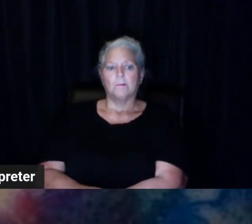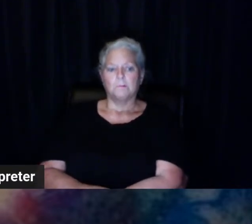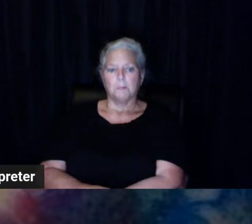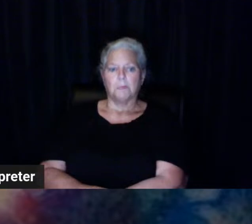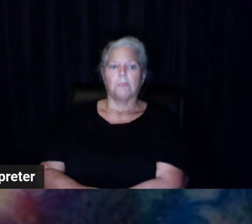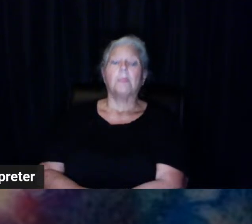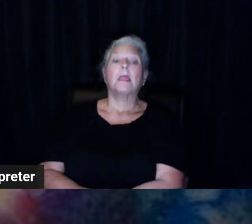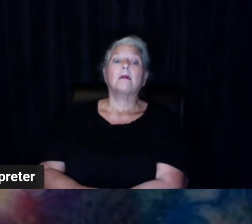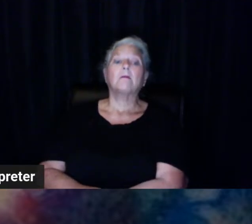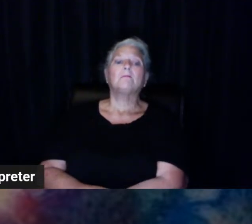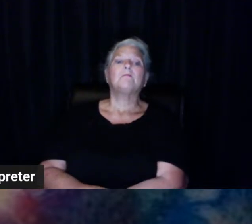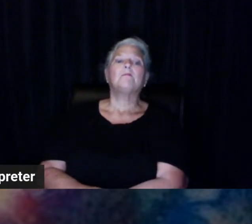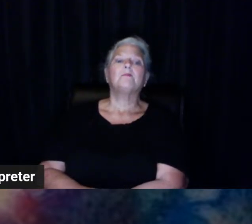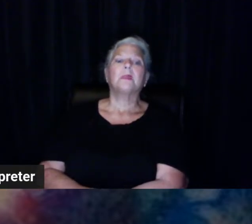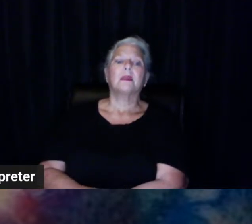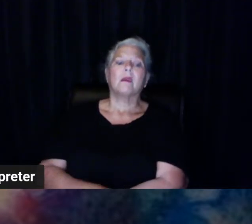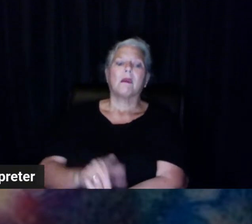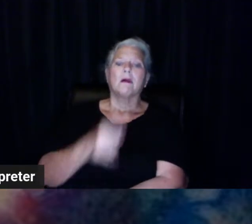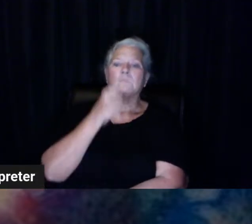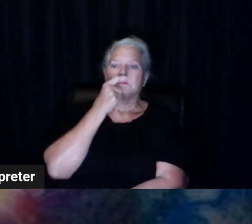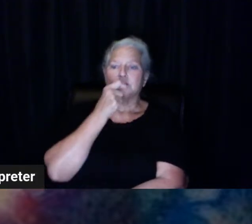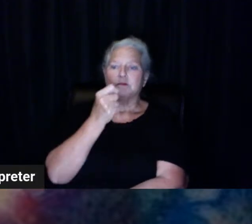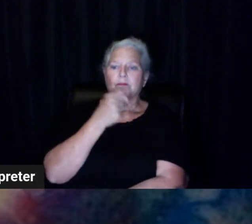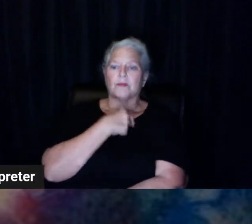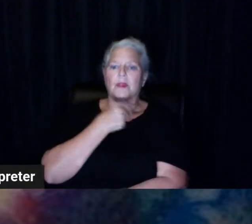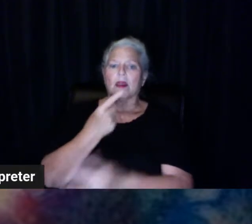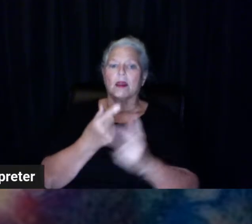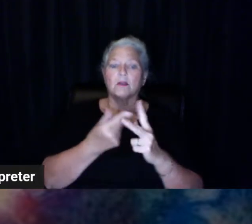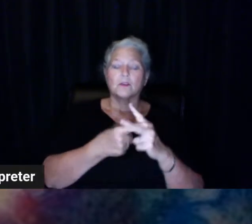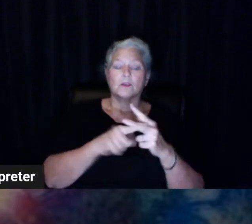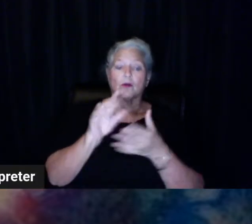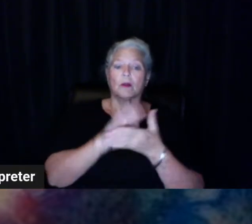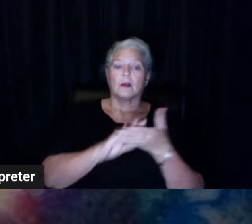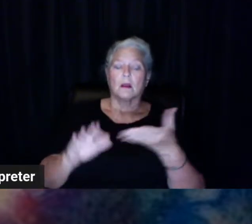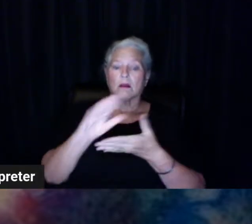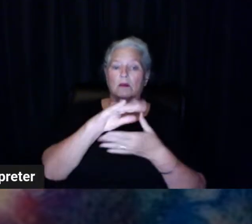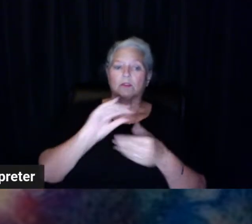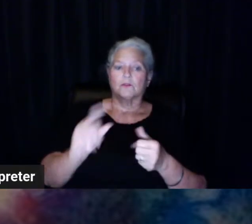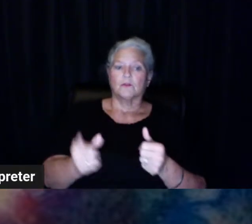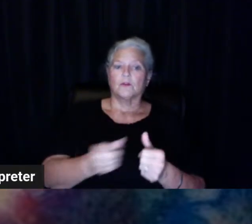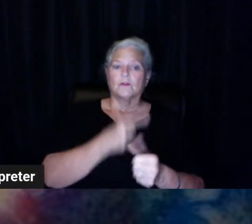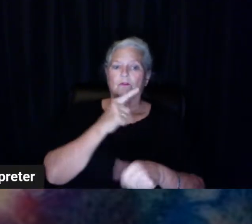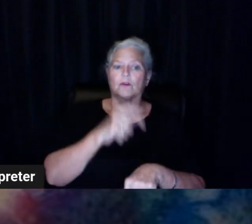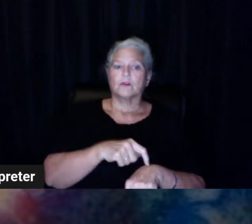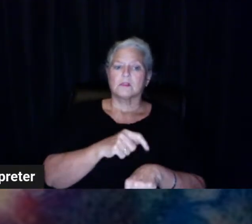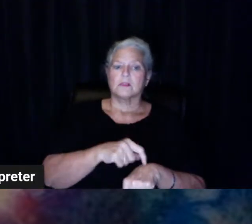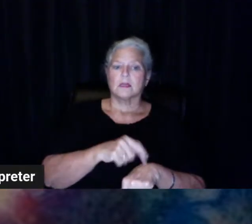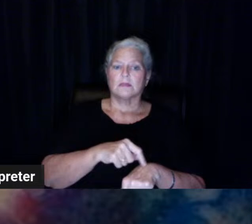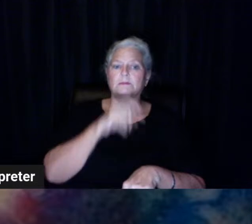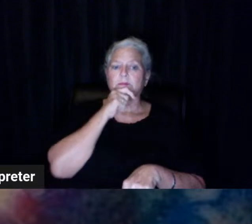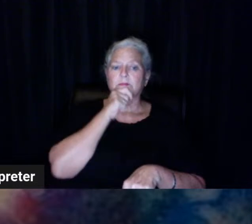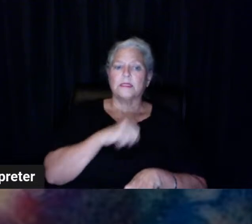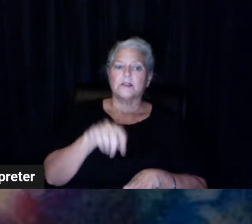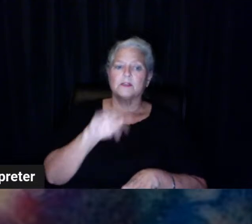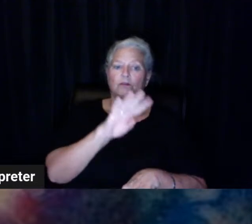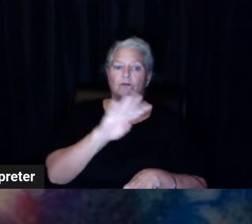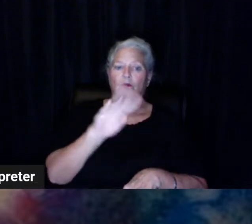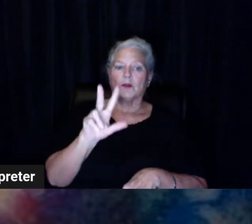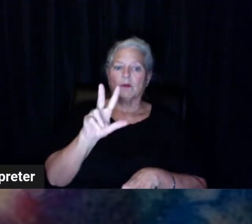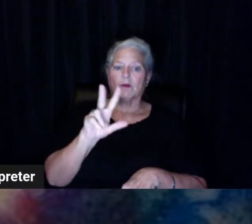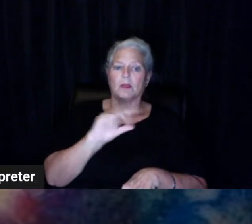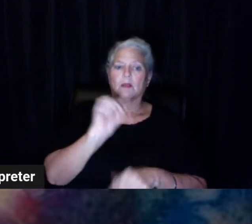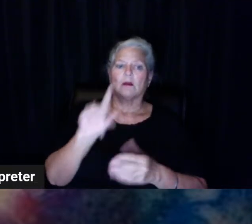Oh, it's interesting. I started college for the very first time at the age of 43.